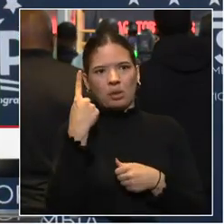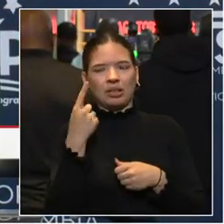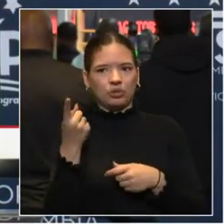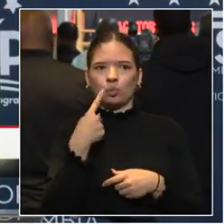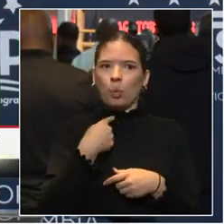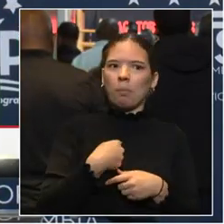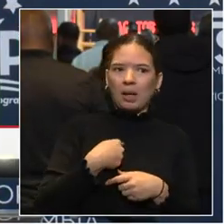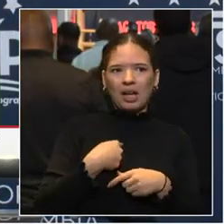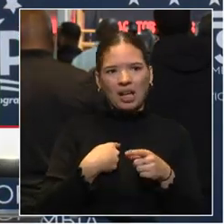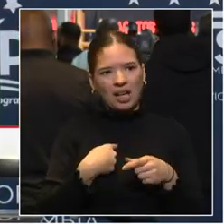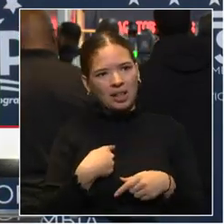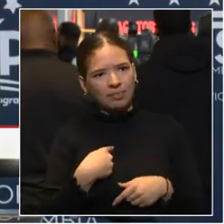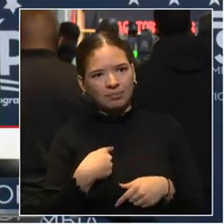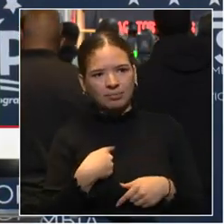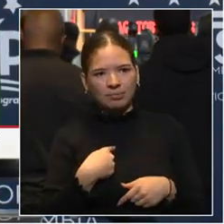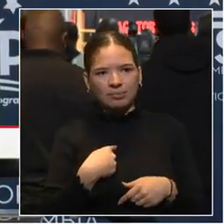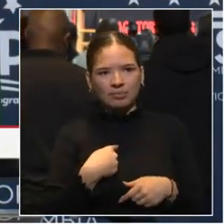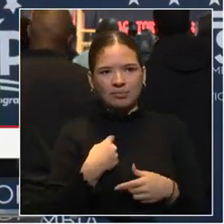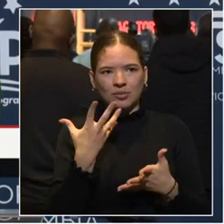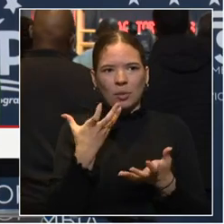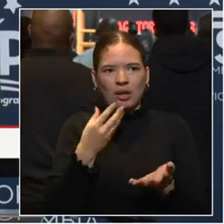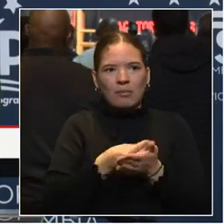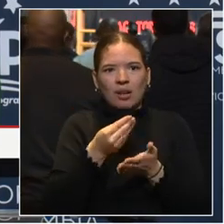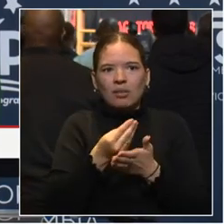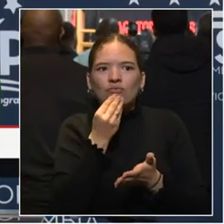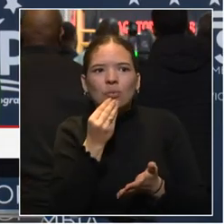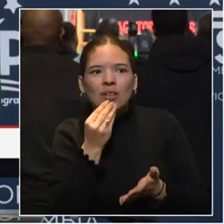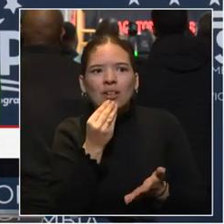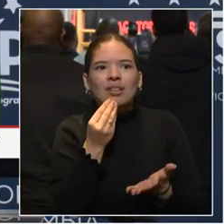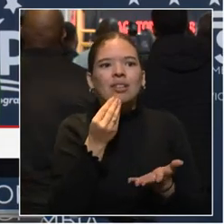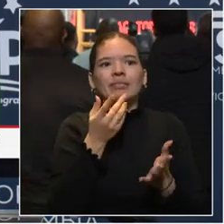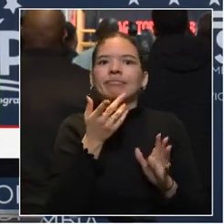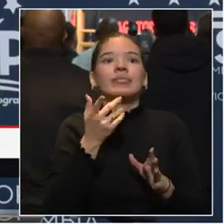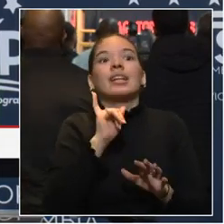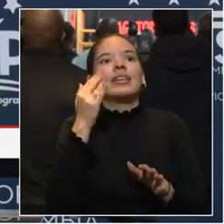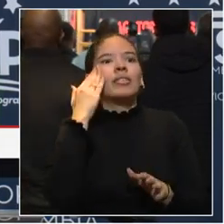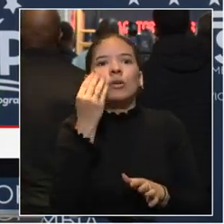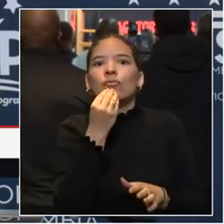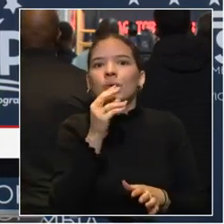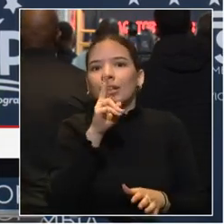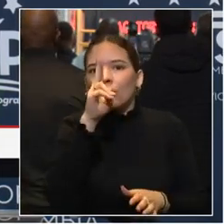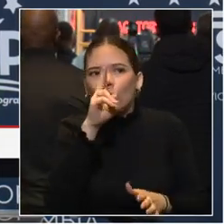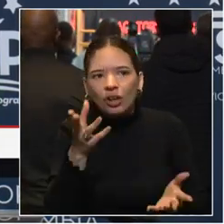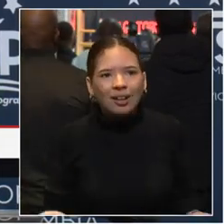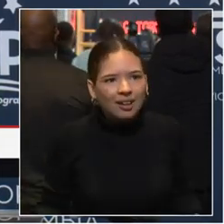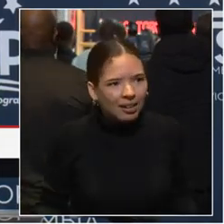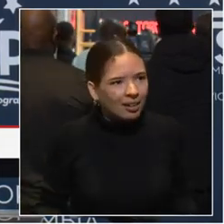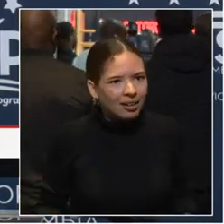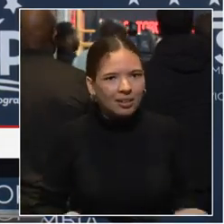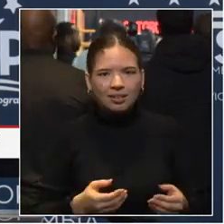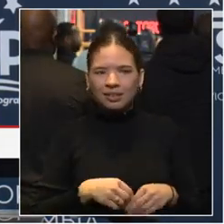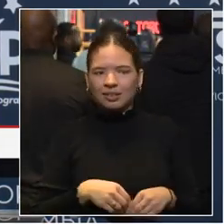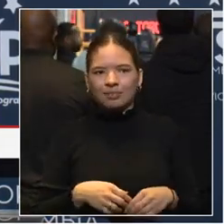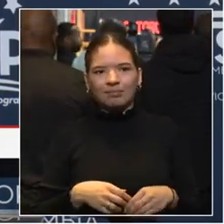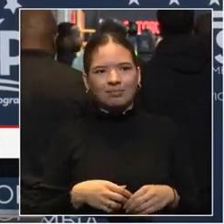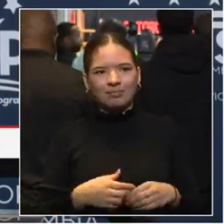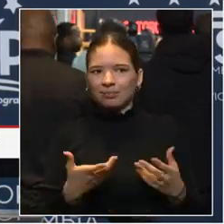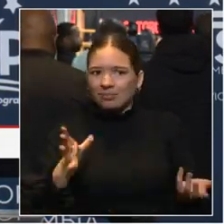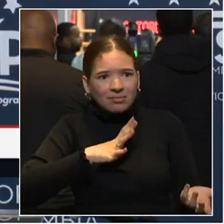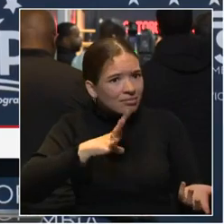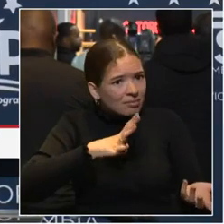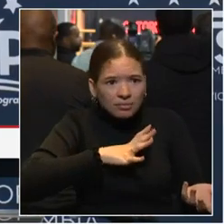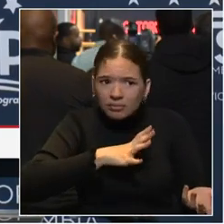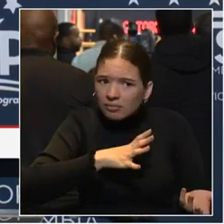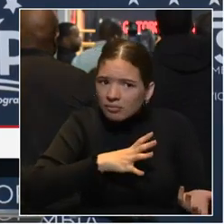on is Uber Eats. So okay, all right. Right? Is that true, kids? You want to make sure you have some Uber